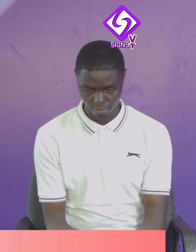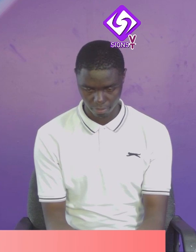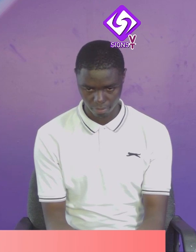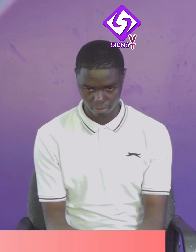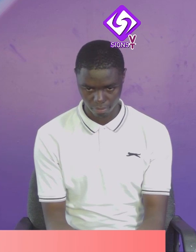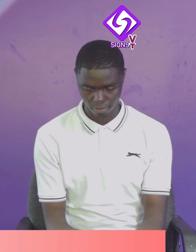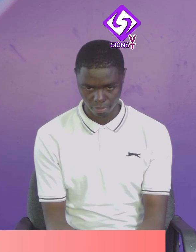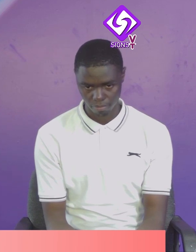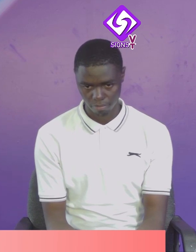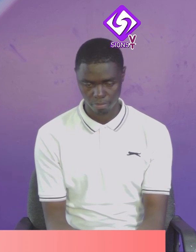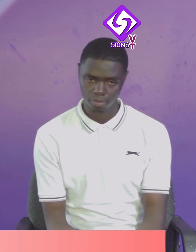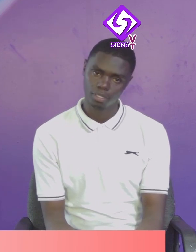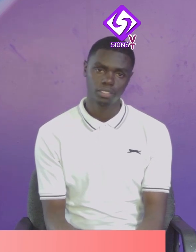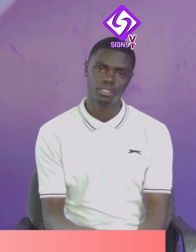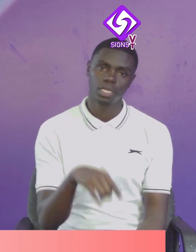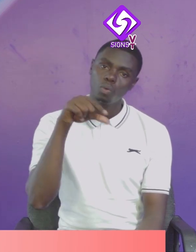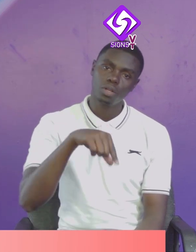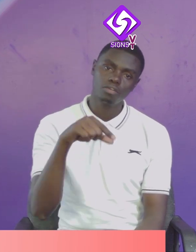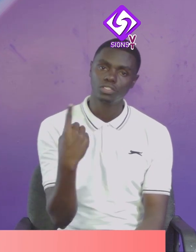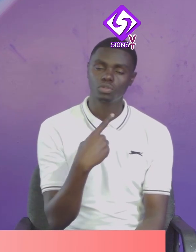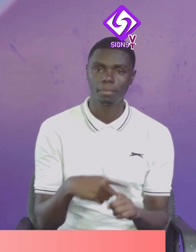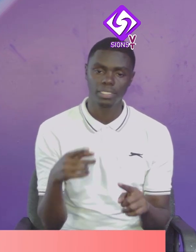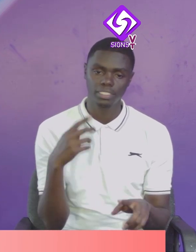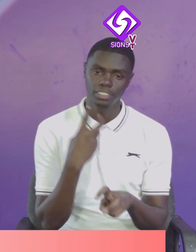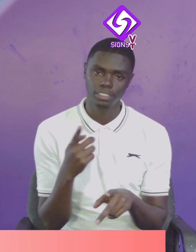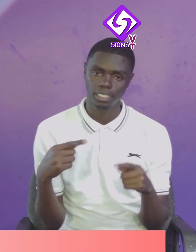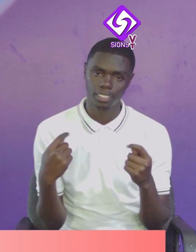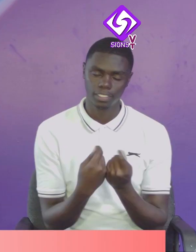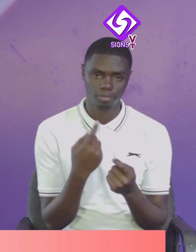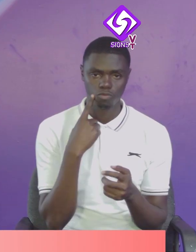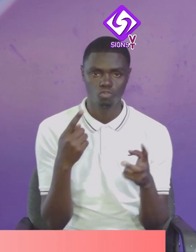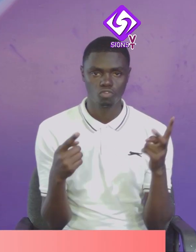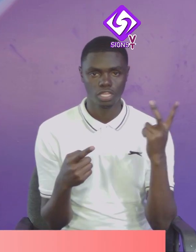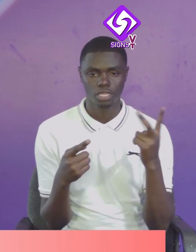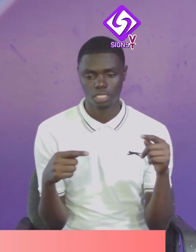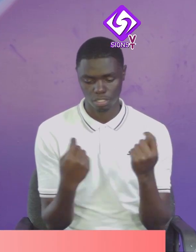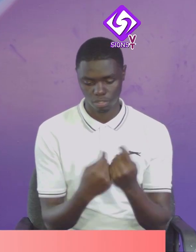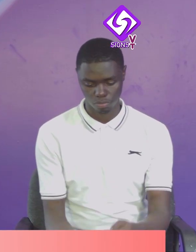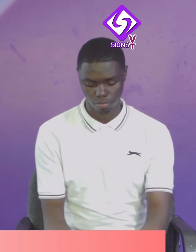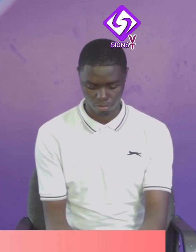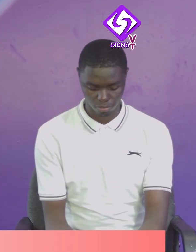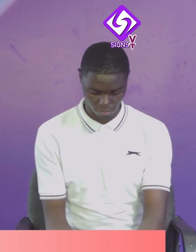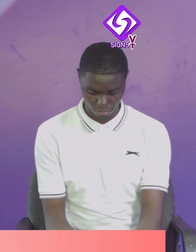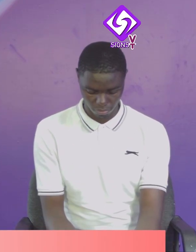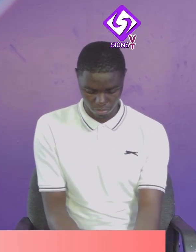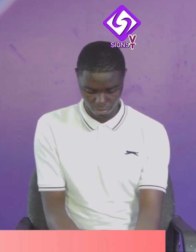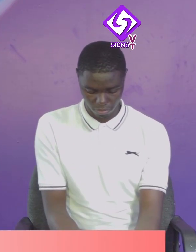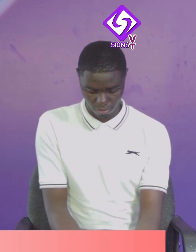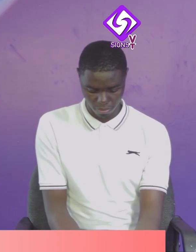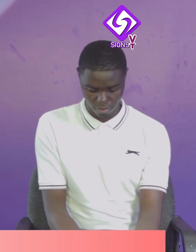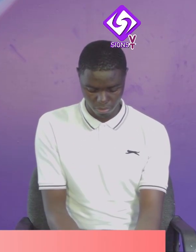although it is just a qualification, but it is still a hard game for the two sides. Right. It is indeed a tough one,